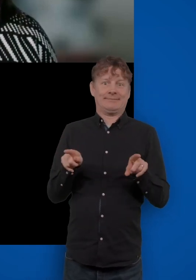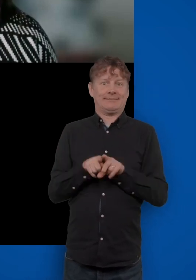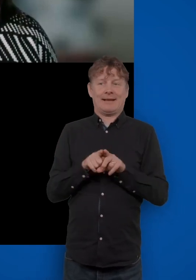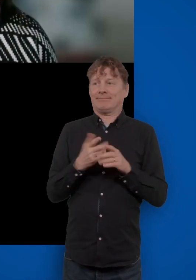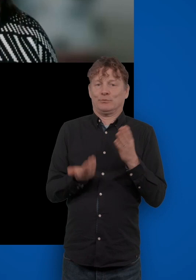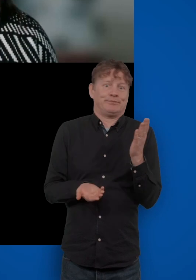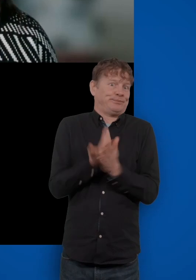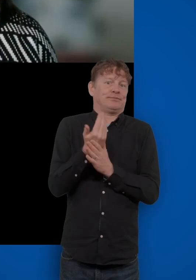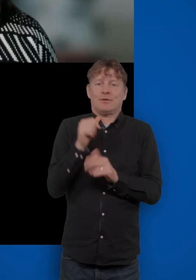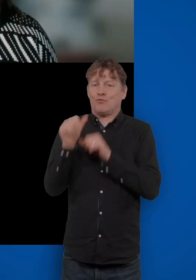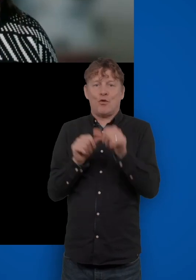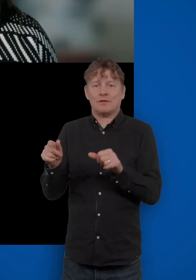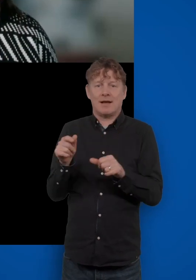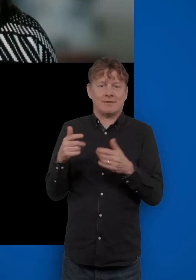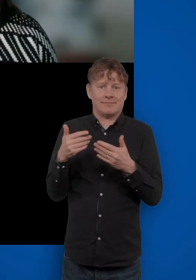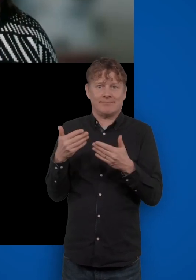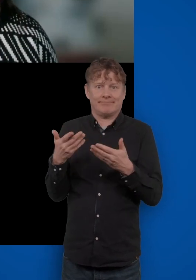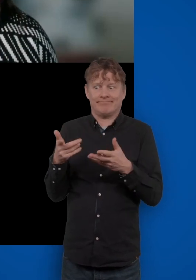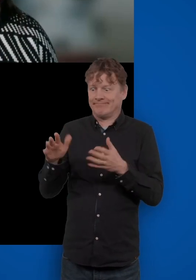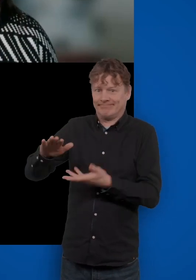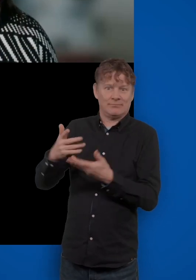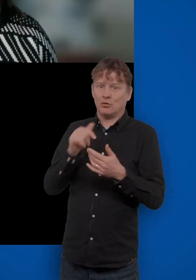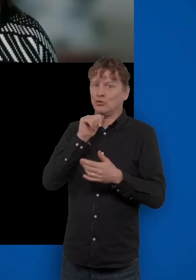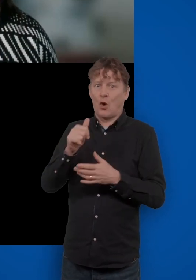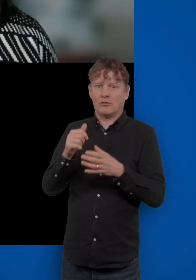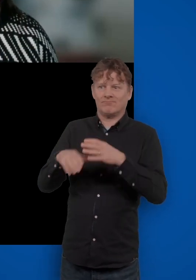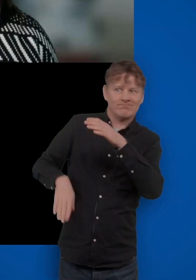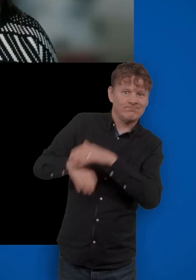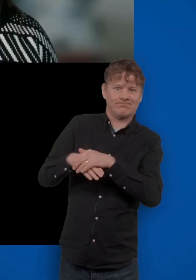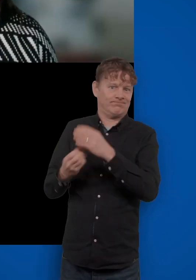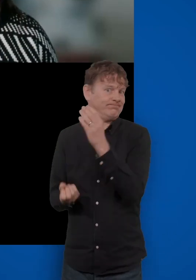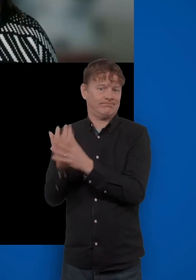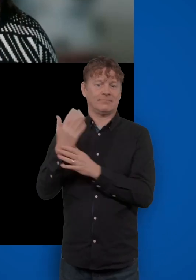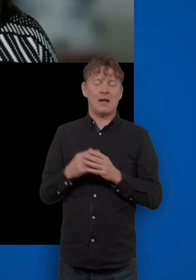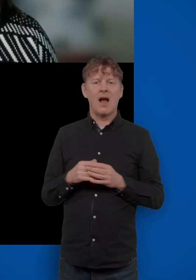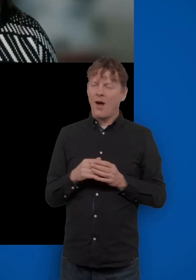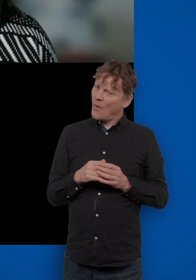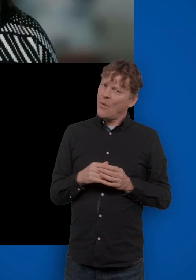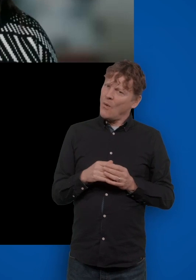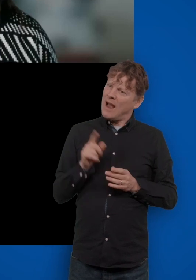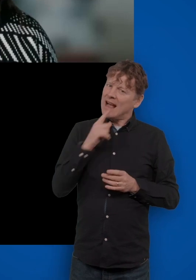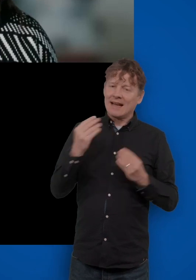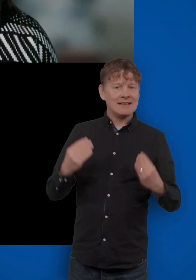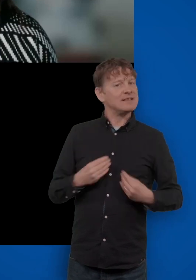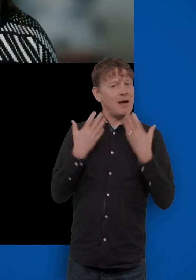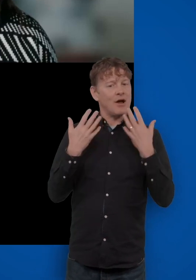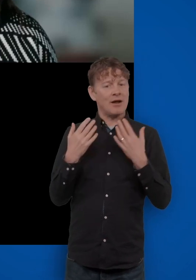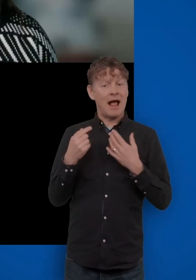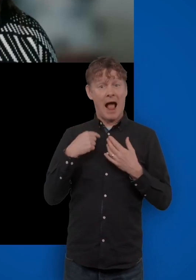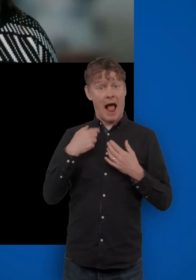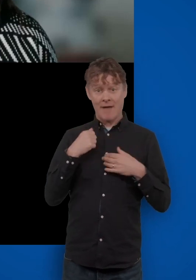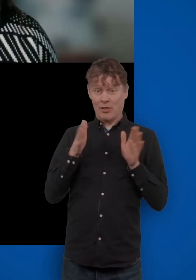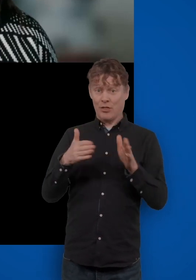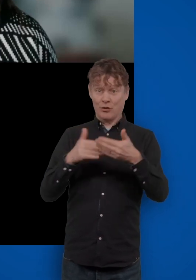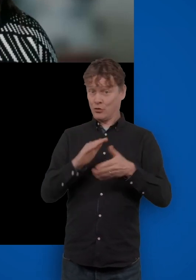infant process, I suppose. And so, yeah. It's very inspiring to hear that. I have to admit, I have the